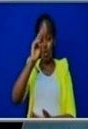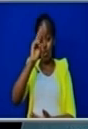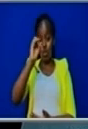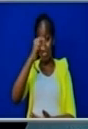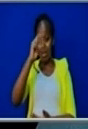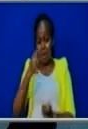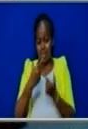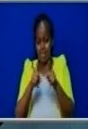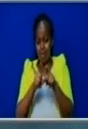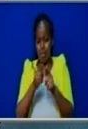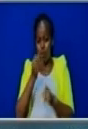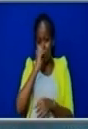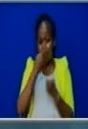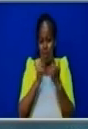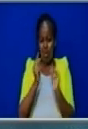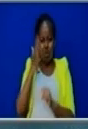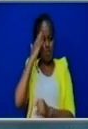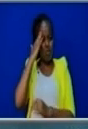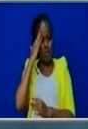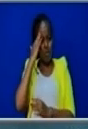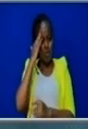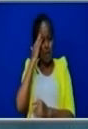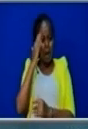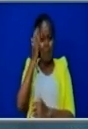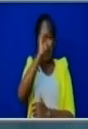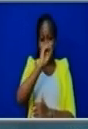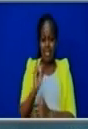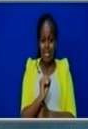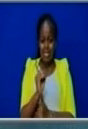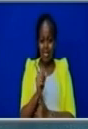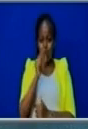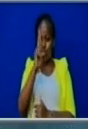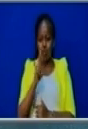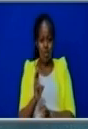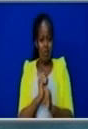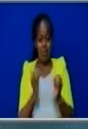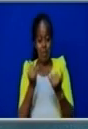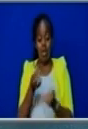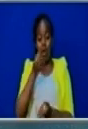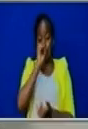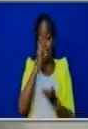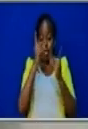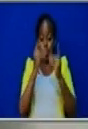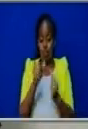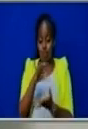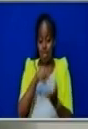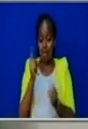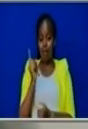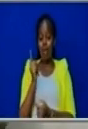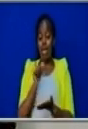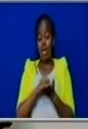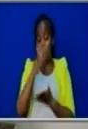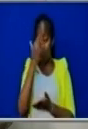but I've never known the capacity or the ratio. Yes, the oxygen we have dissolved oxygen, and that's why